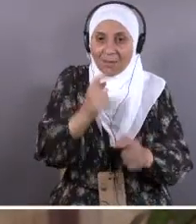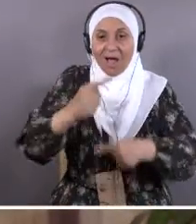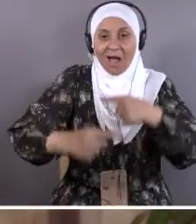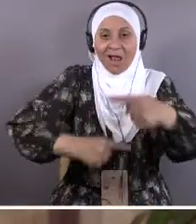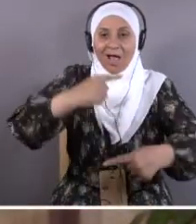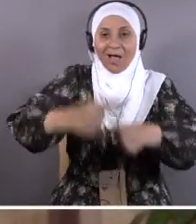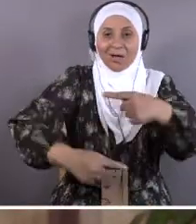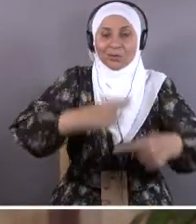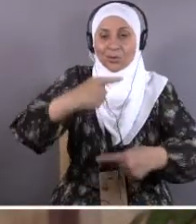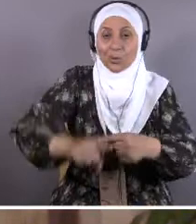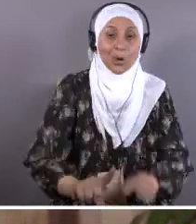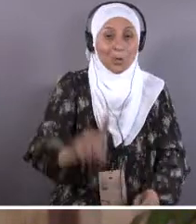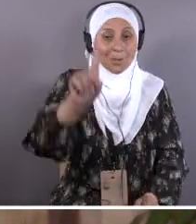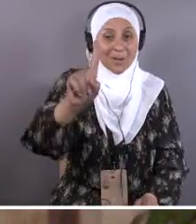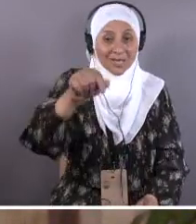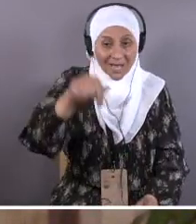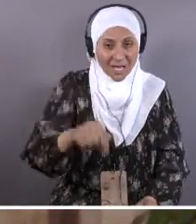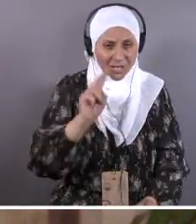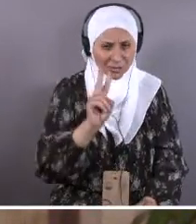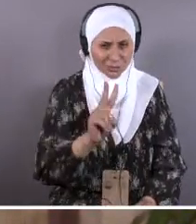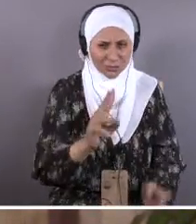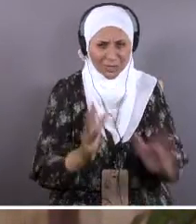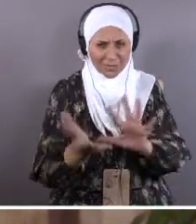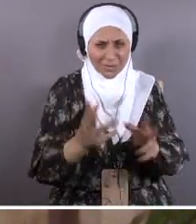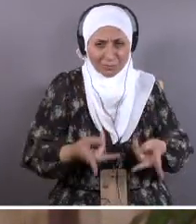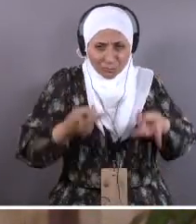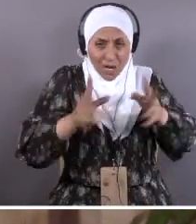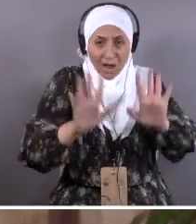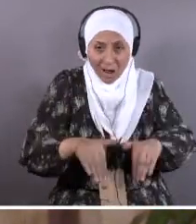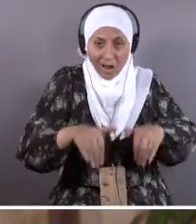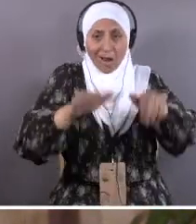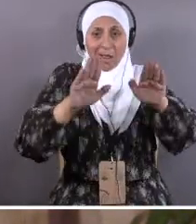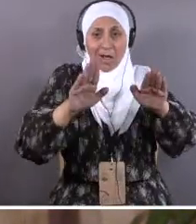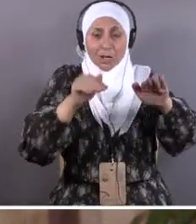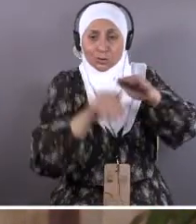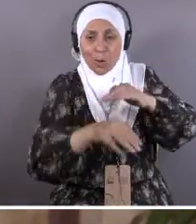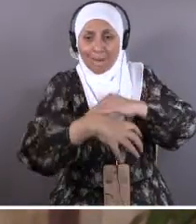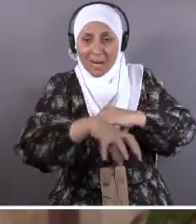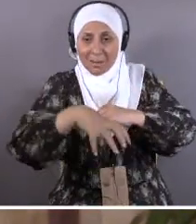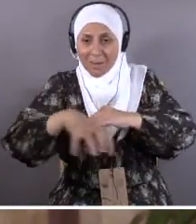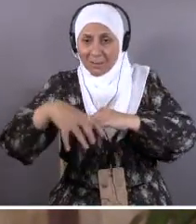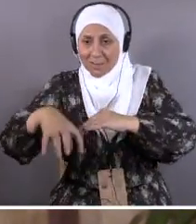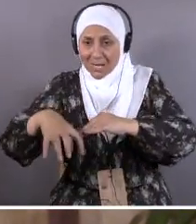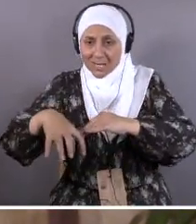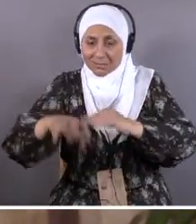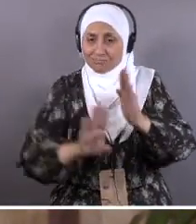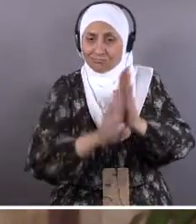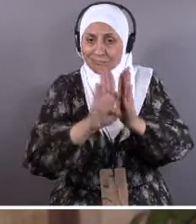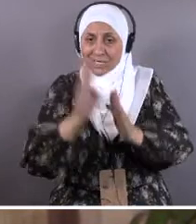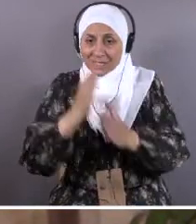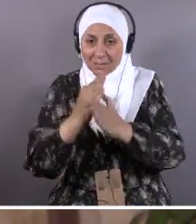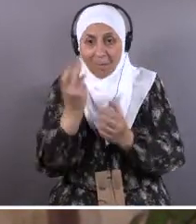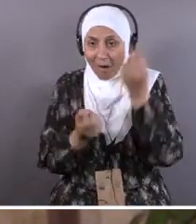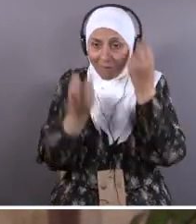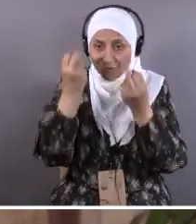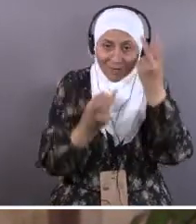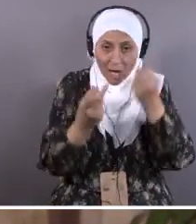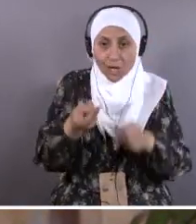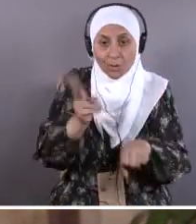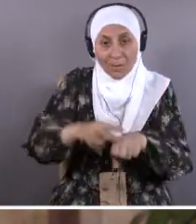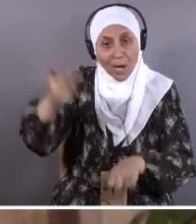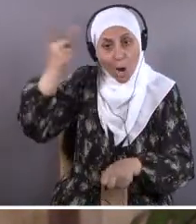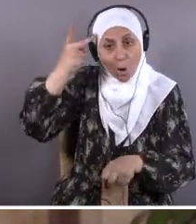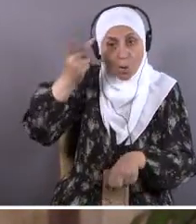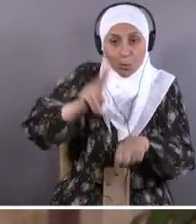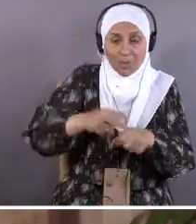to societal well-being in all countries continue to improve thanks to innovation, science, and technology. We